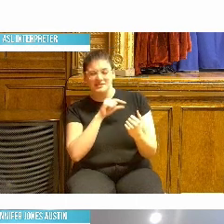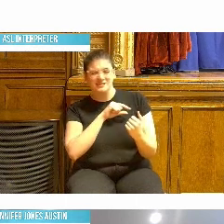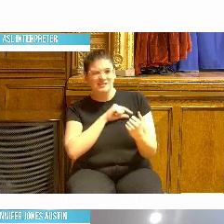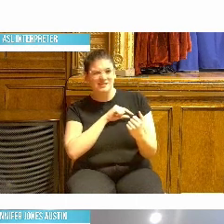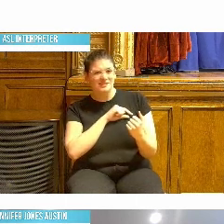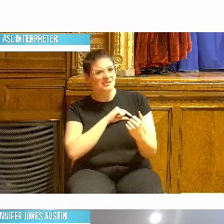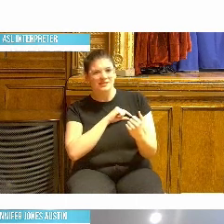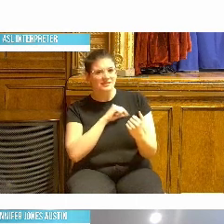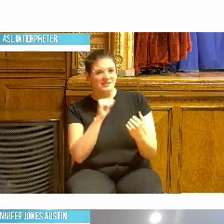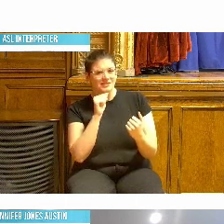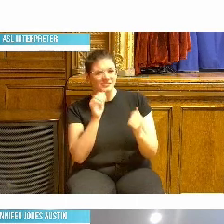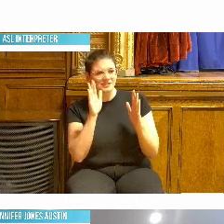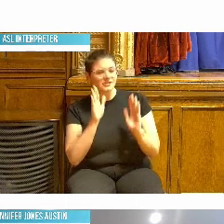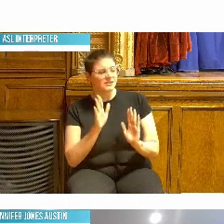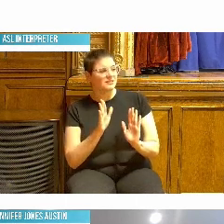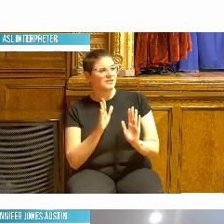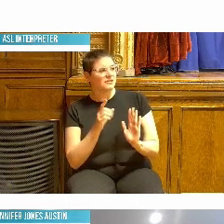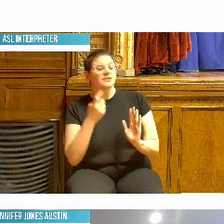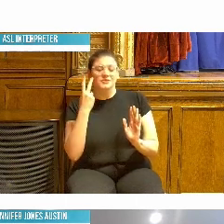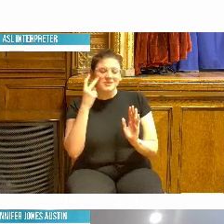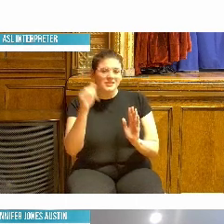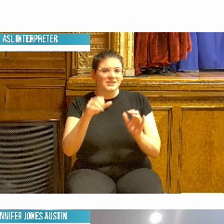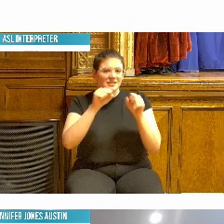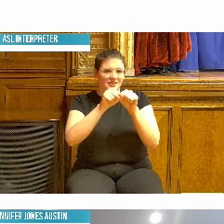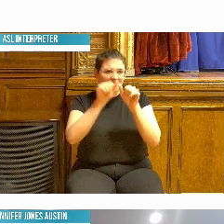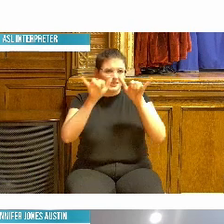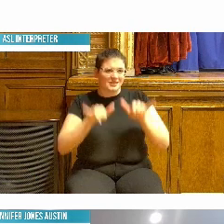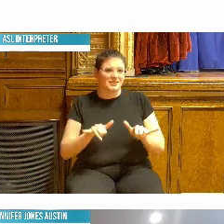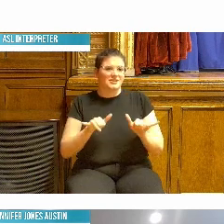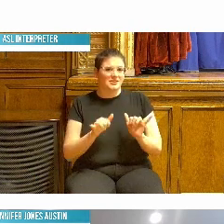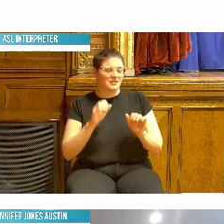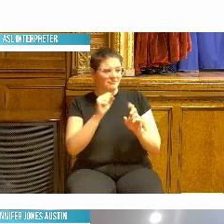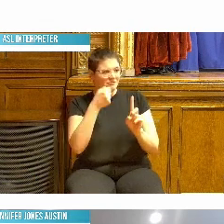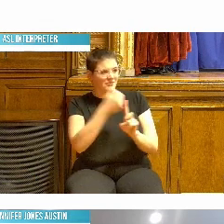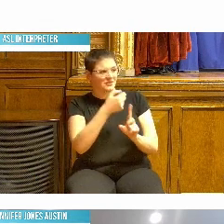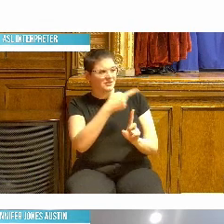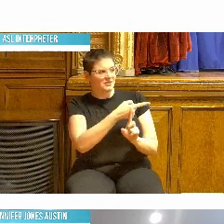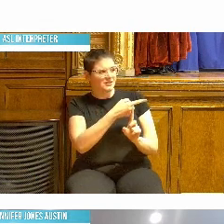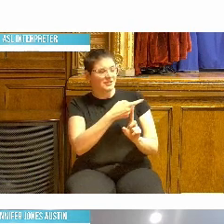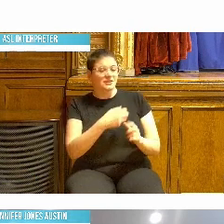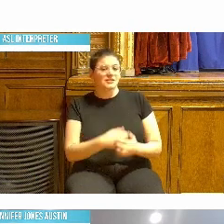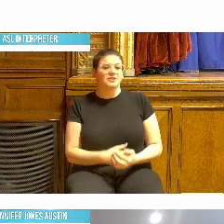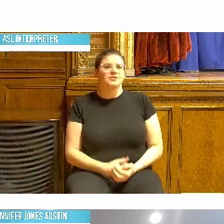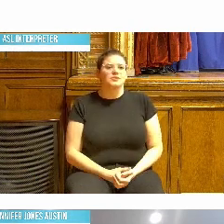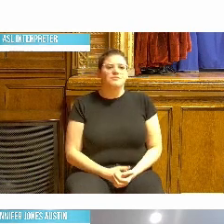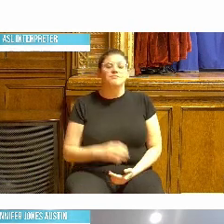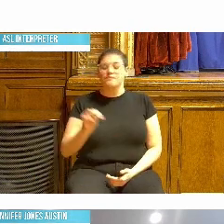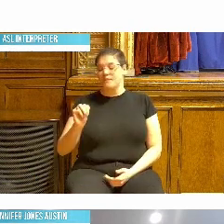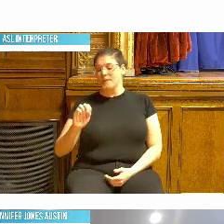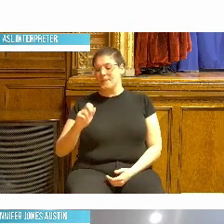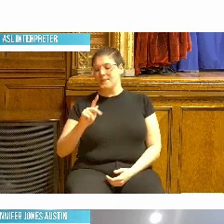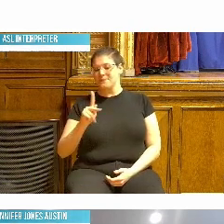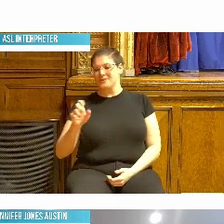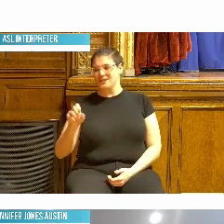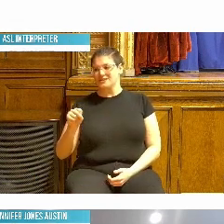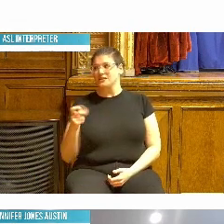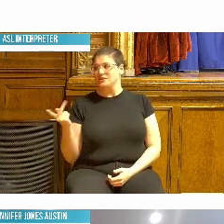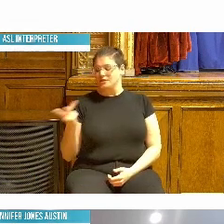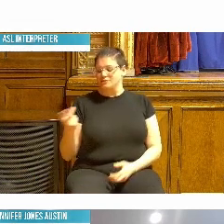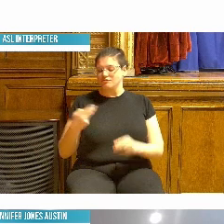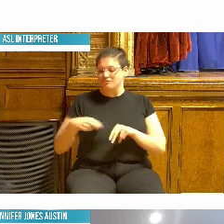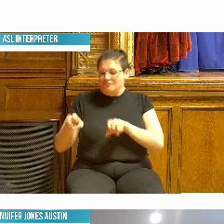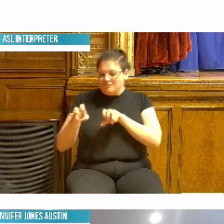structure. Interesting enough, as I was sitting with Meeks at the table, and we were looking at